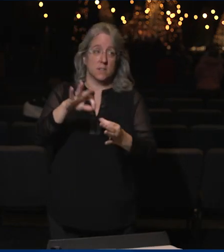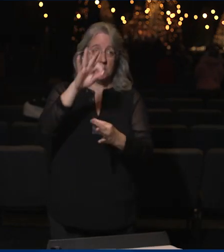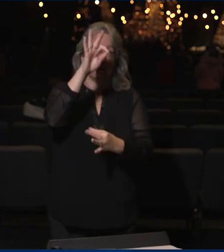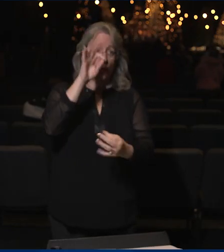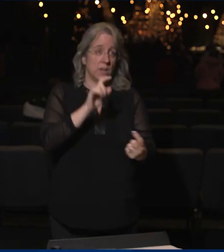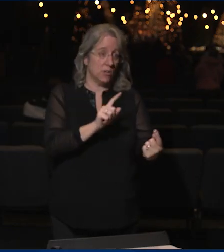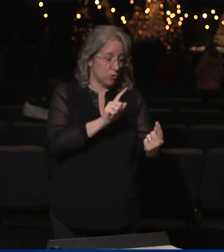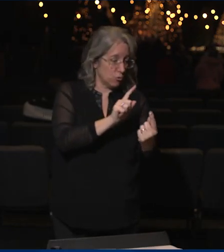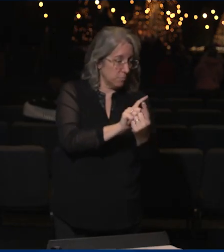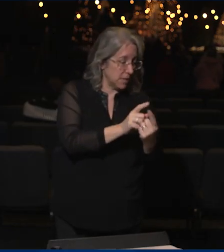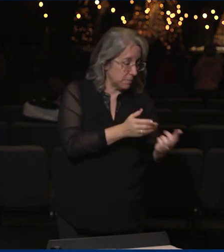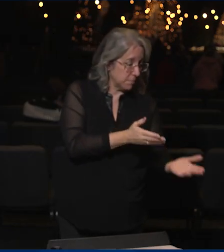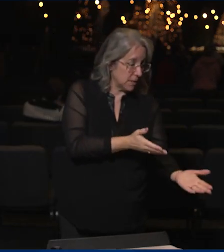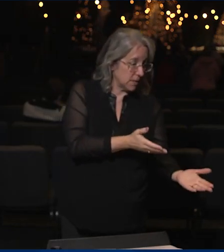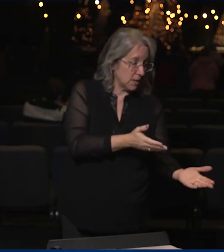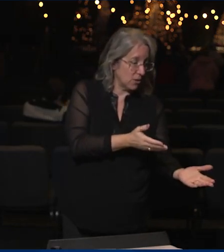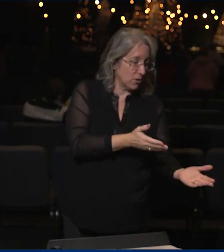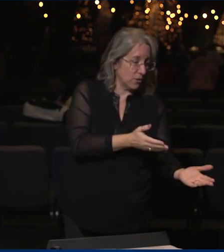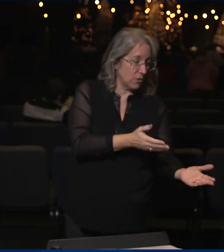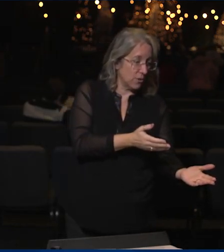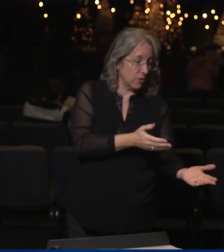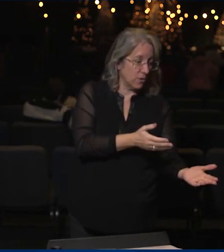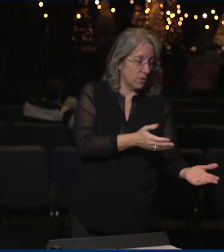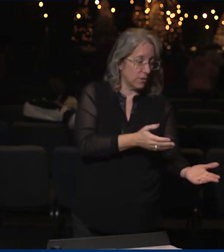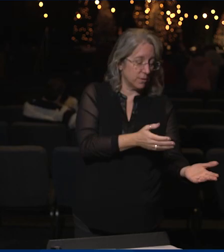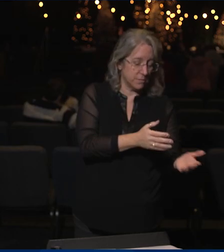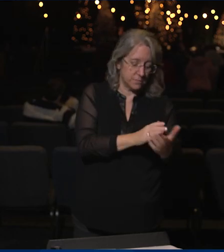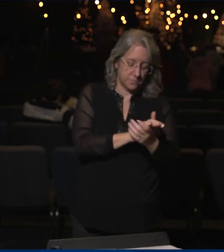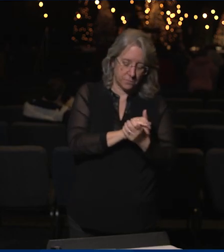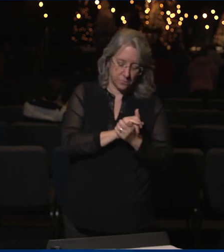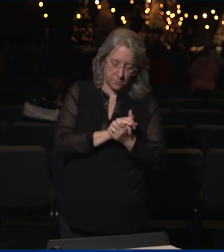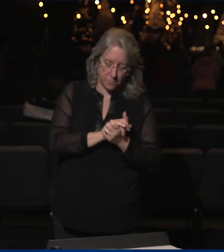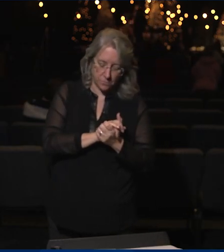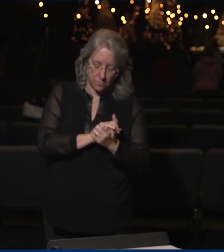there. Spirit, you meet me